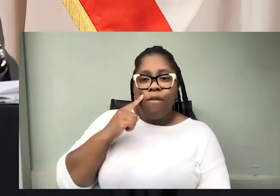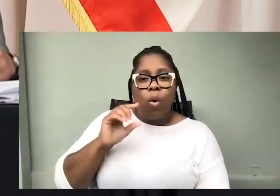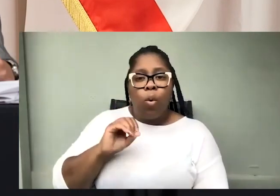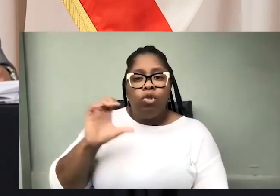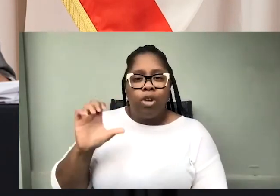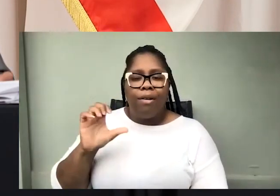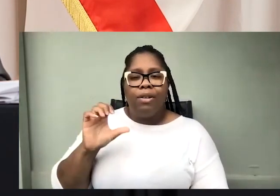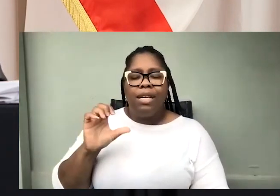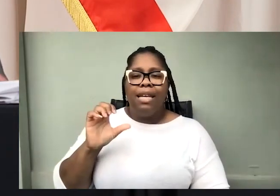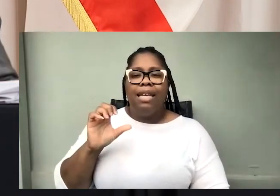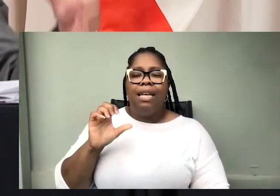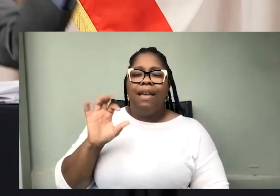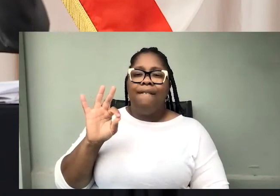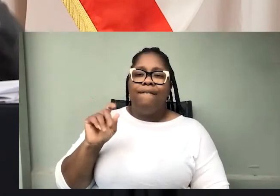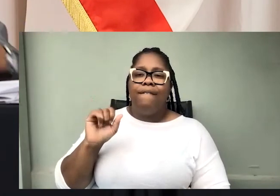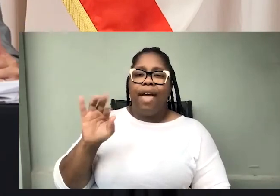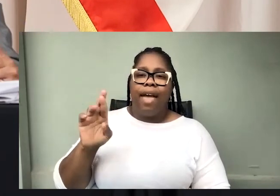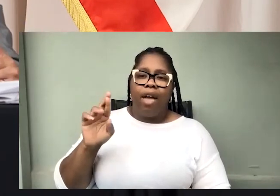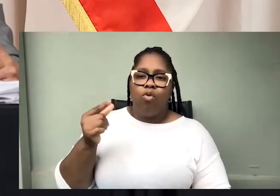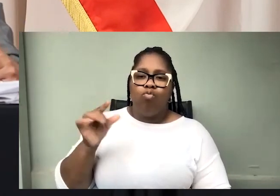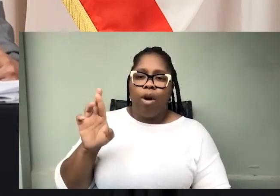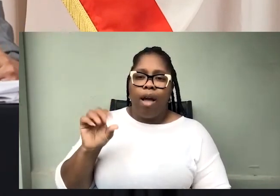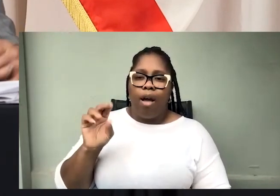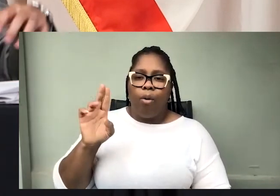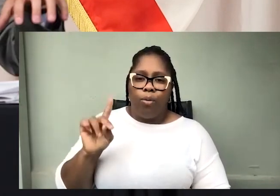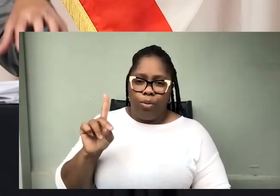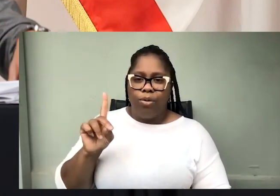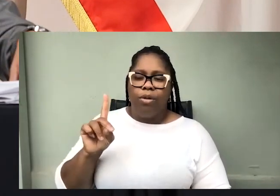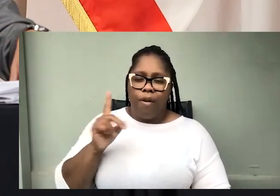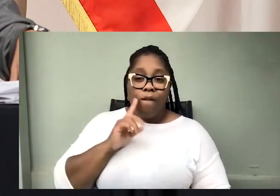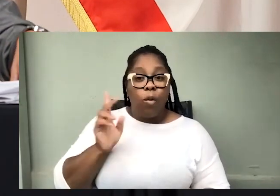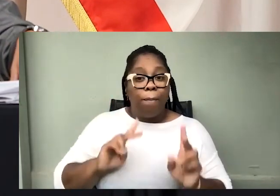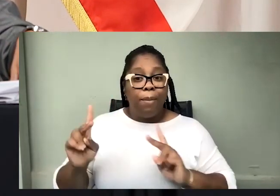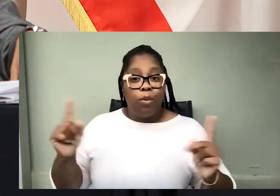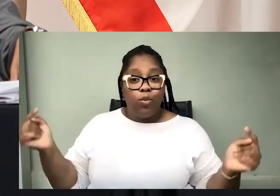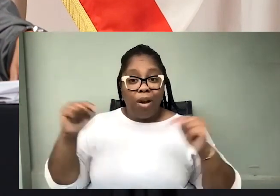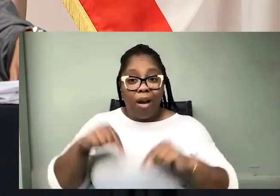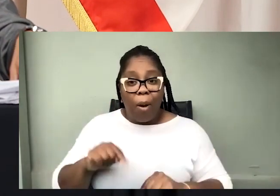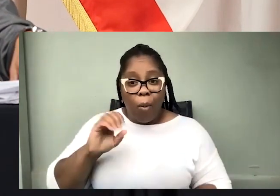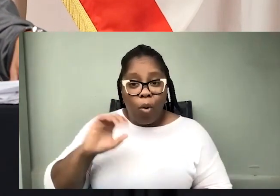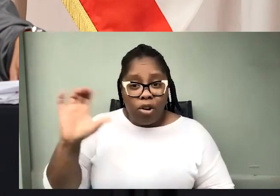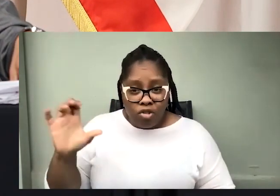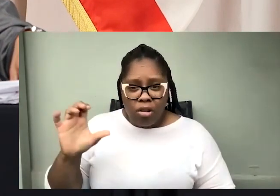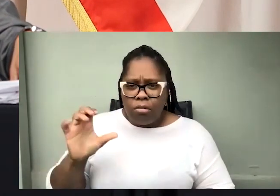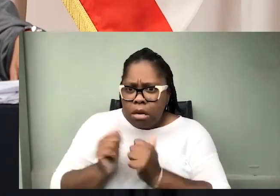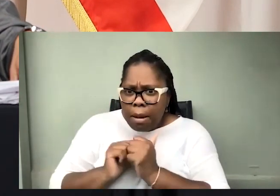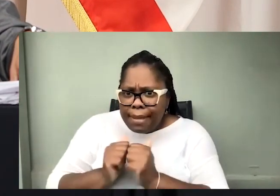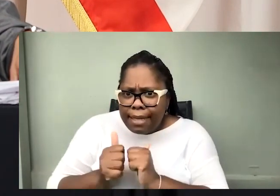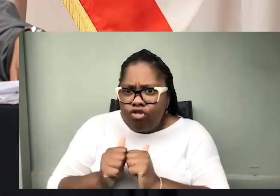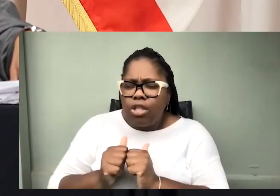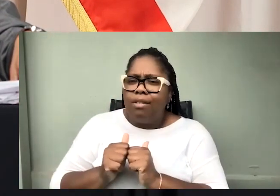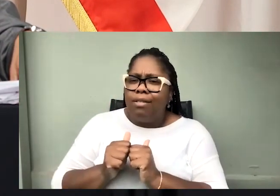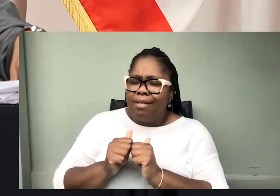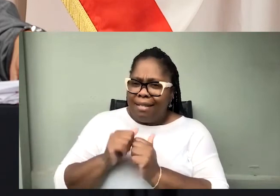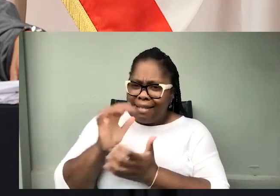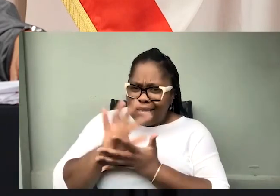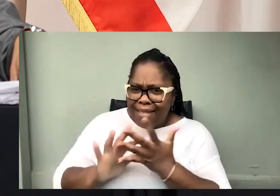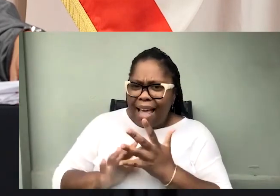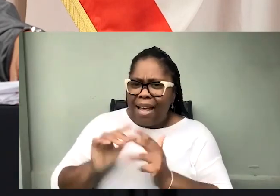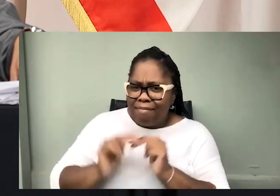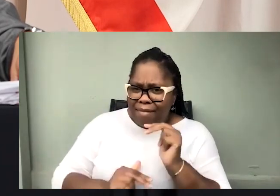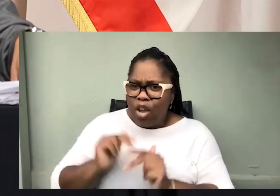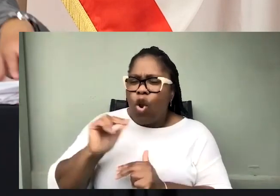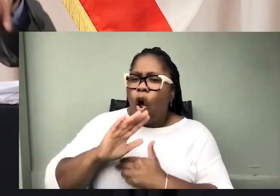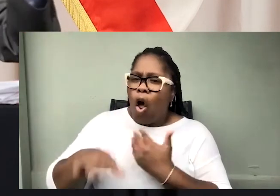Fairgrounds. And what that is it's going to be a global competition of folks to come into Orange County and design and build zero emissions, all